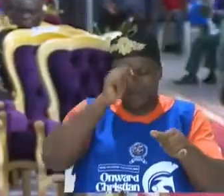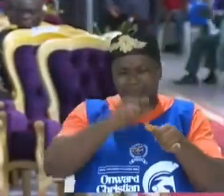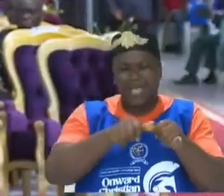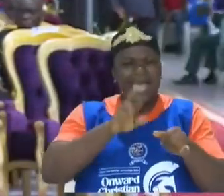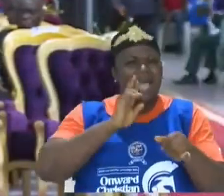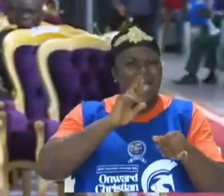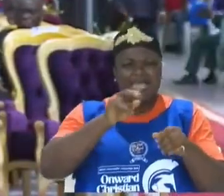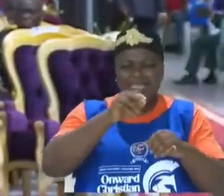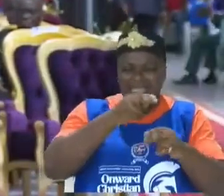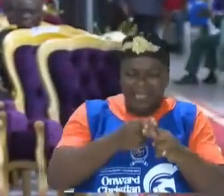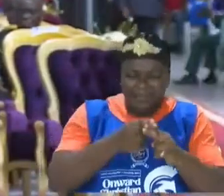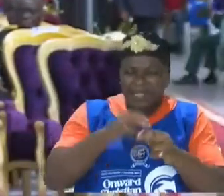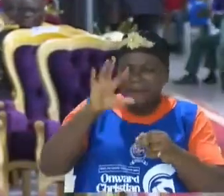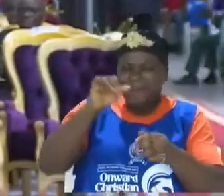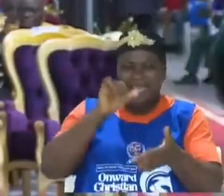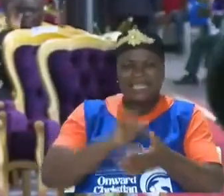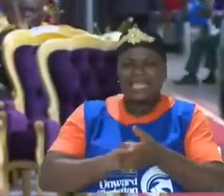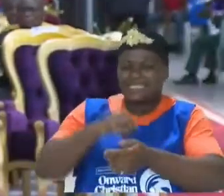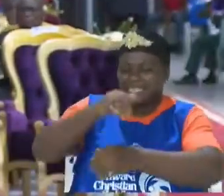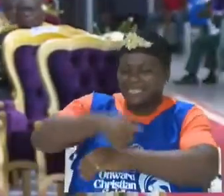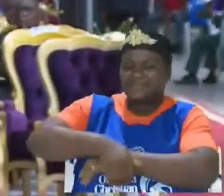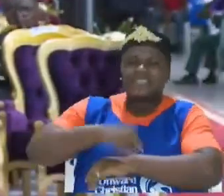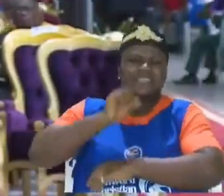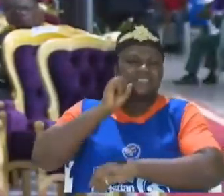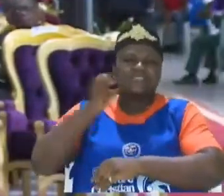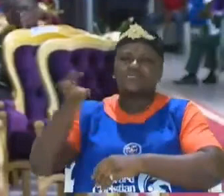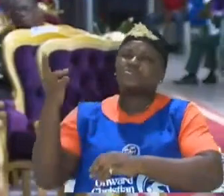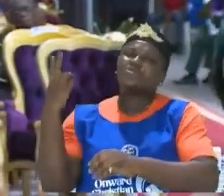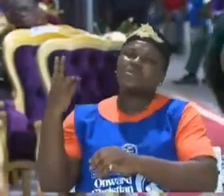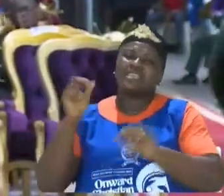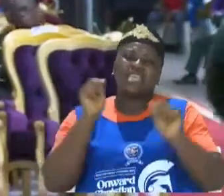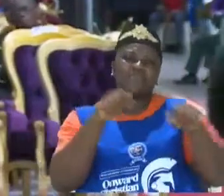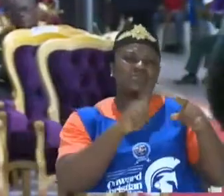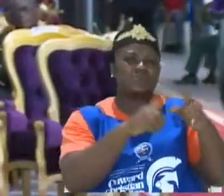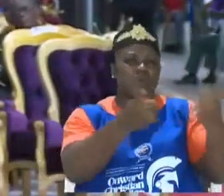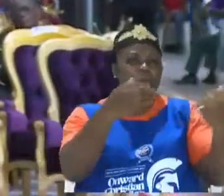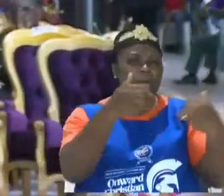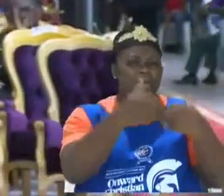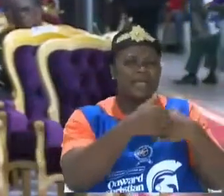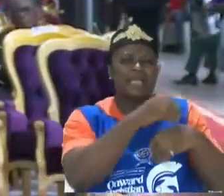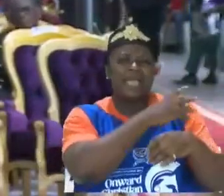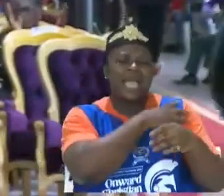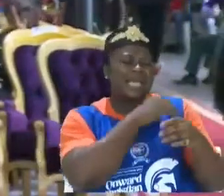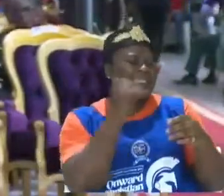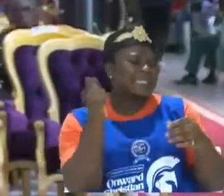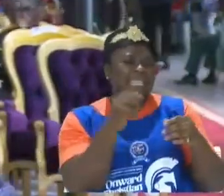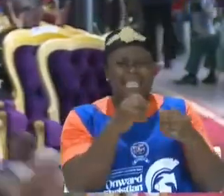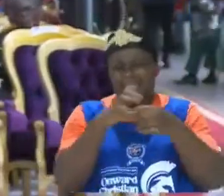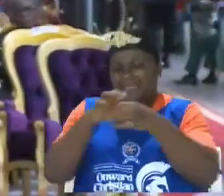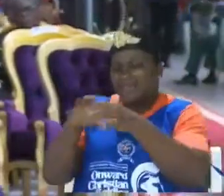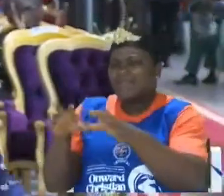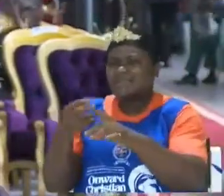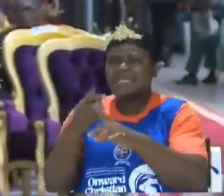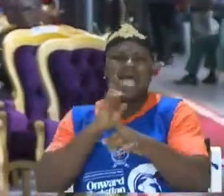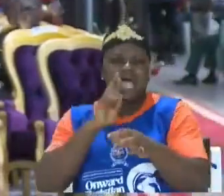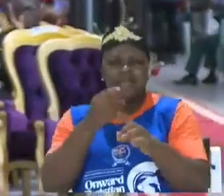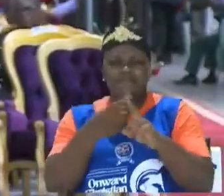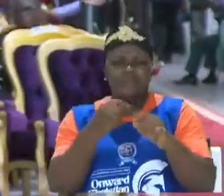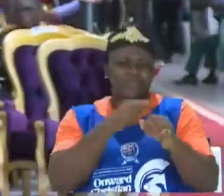that evening, she was able to come back and they discharged her from the hospital. And